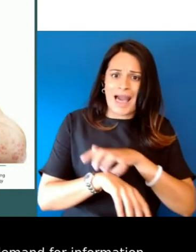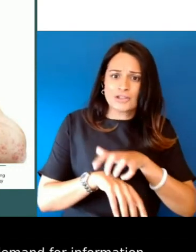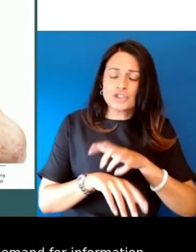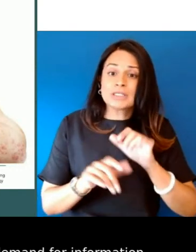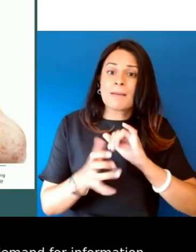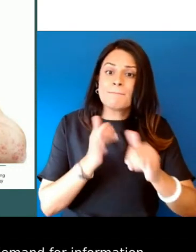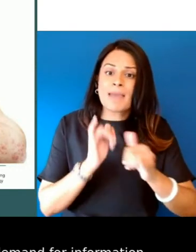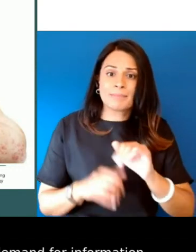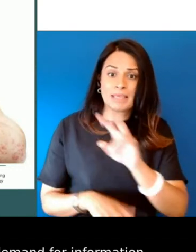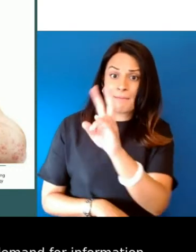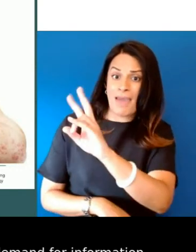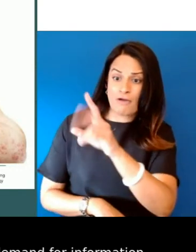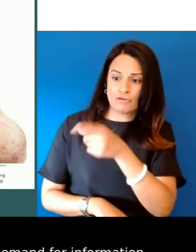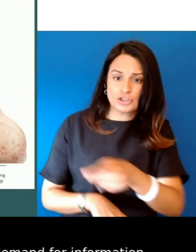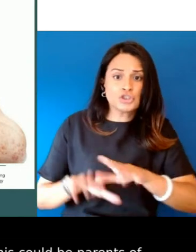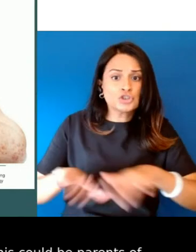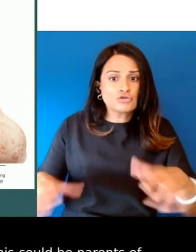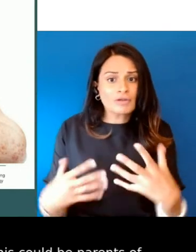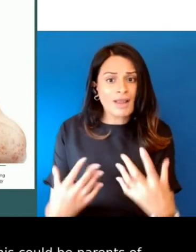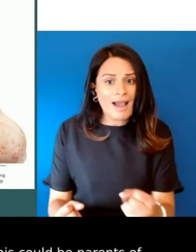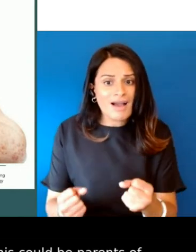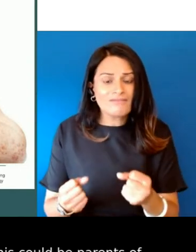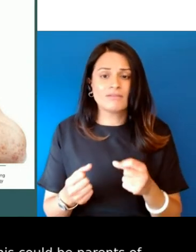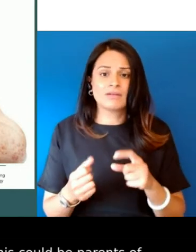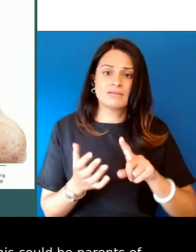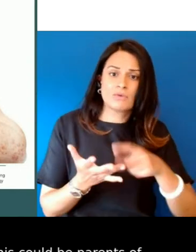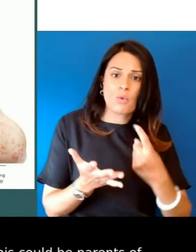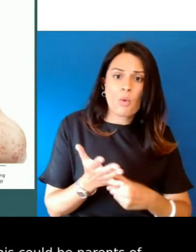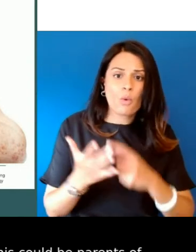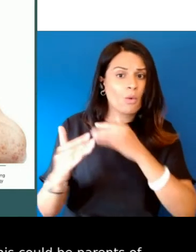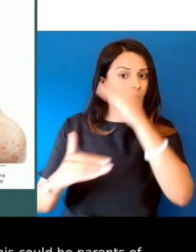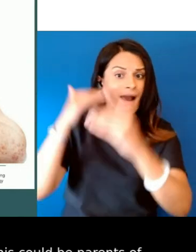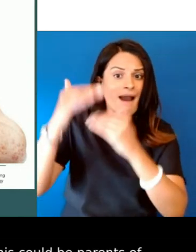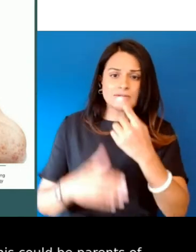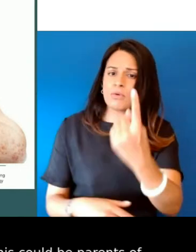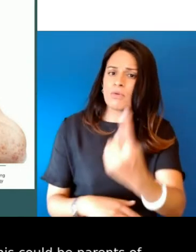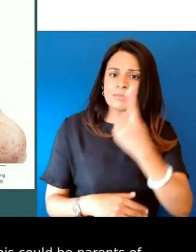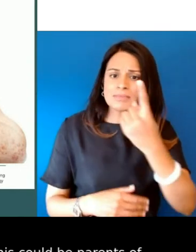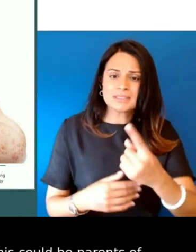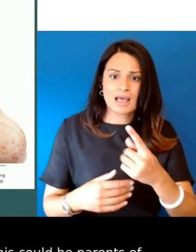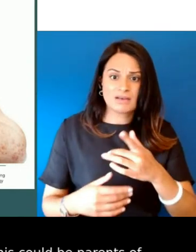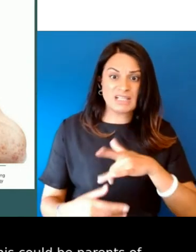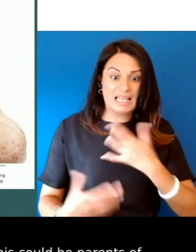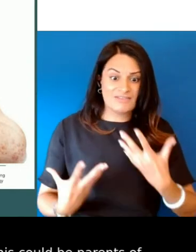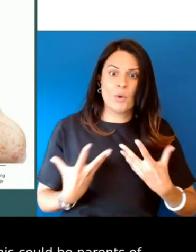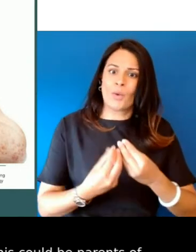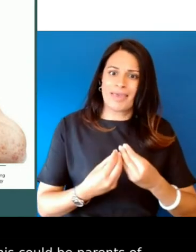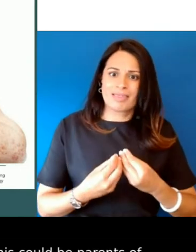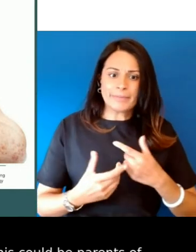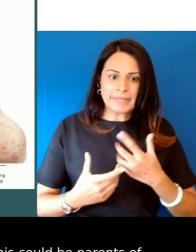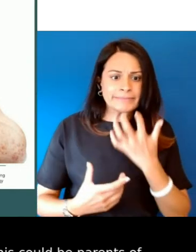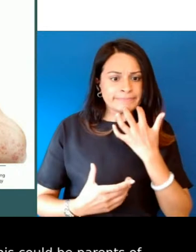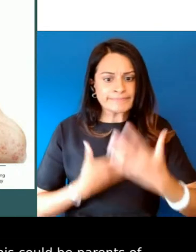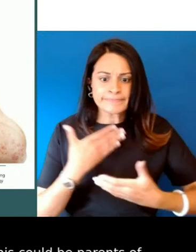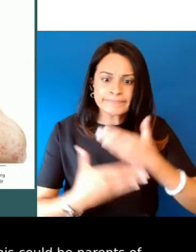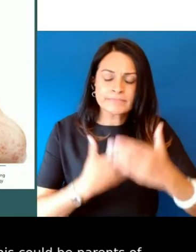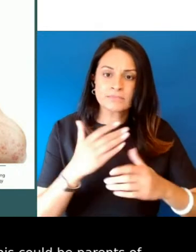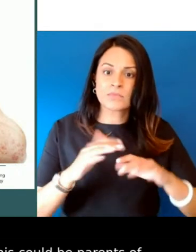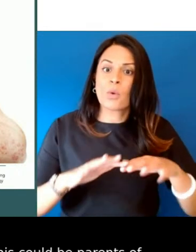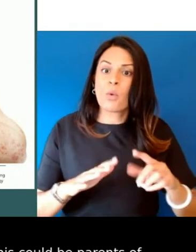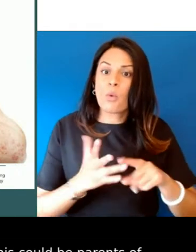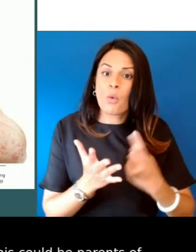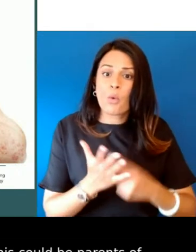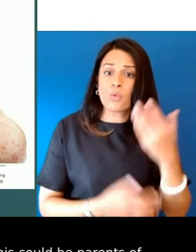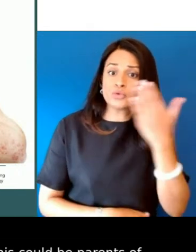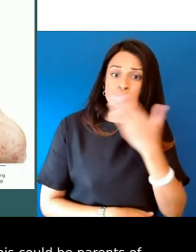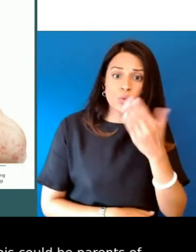children who have allergies this could be adults living with allergy it might be service providers such as schools and